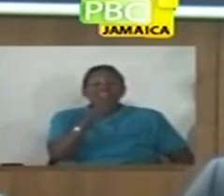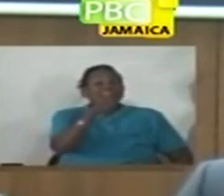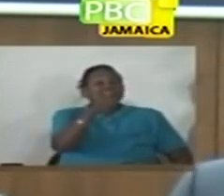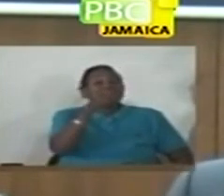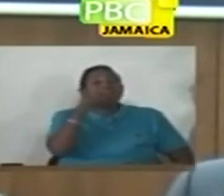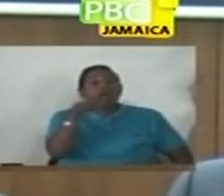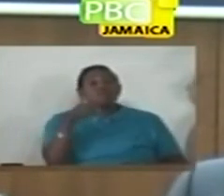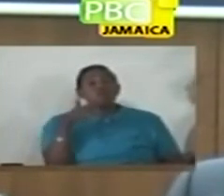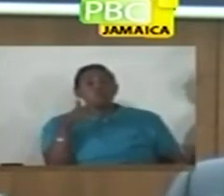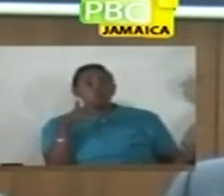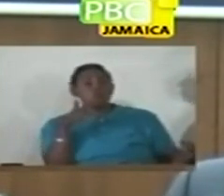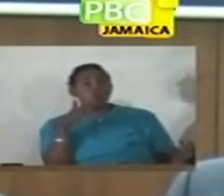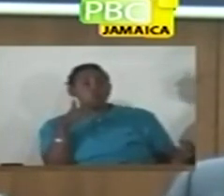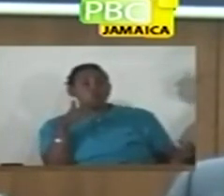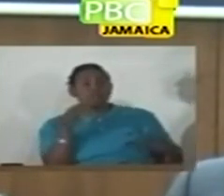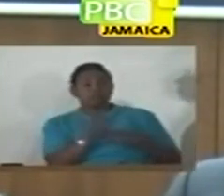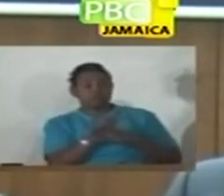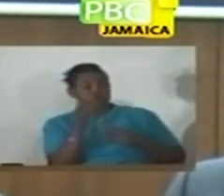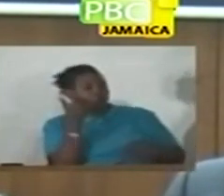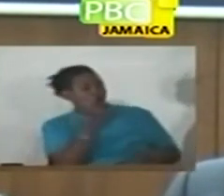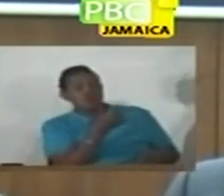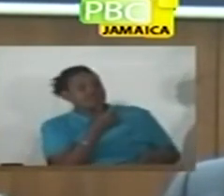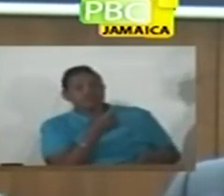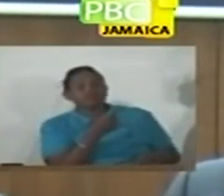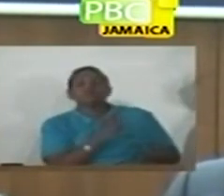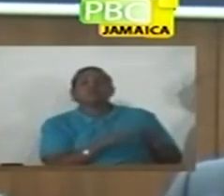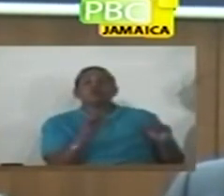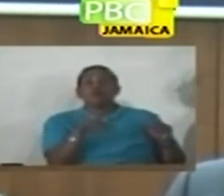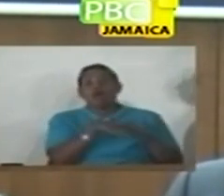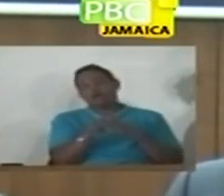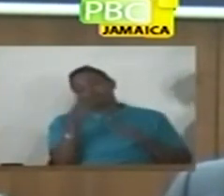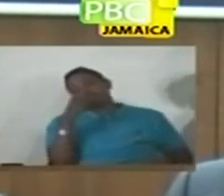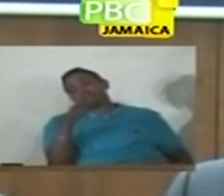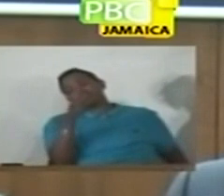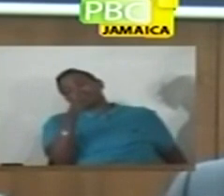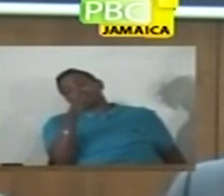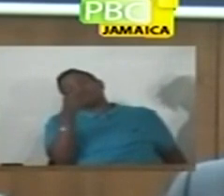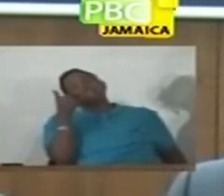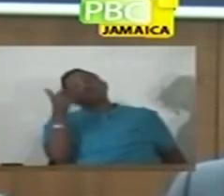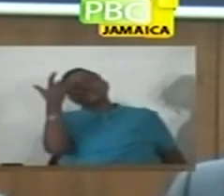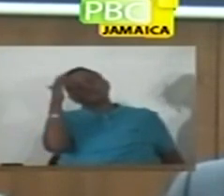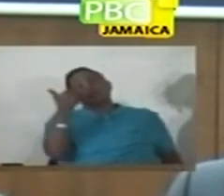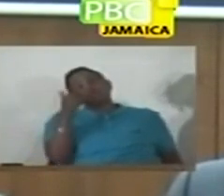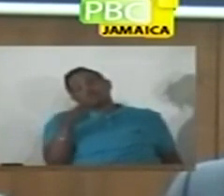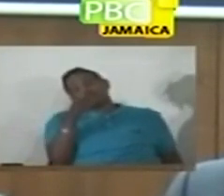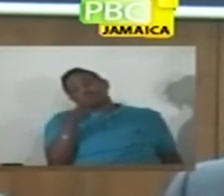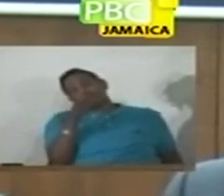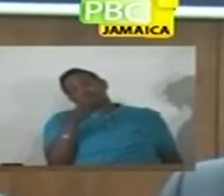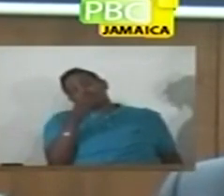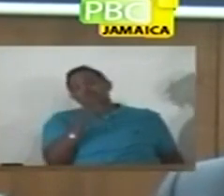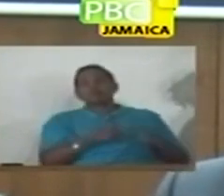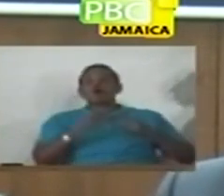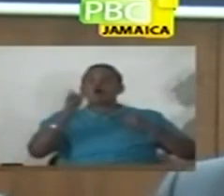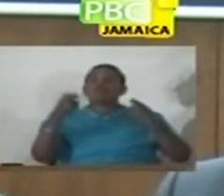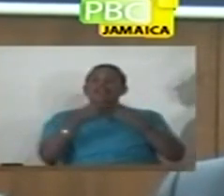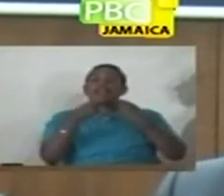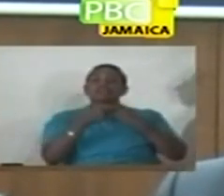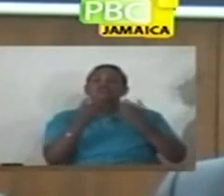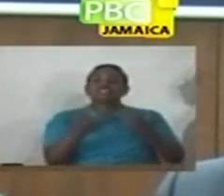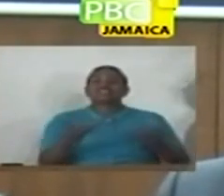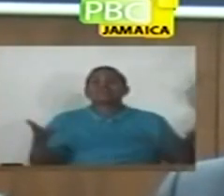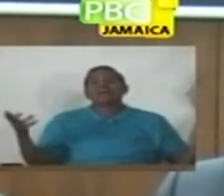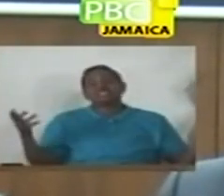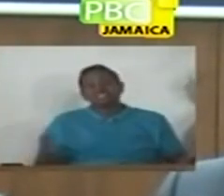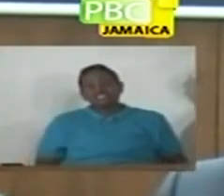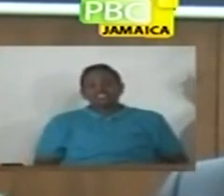have to wait on the ministry's call, but will be able to access information on their smartphones and other electronic devices.